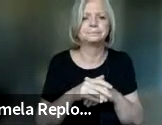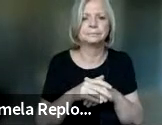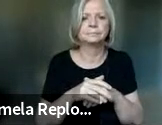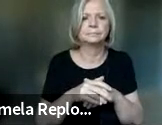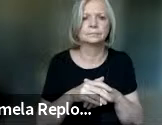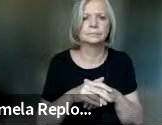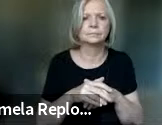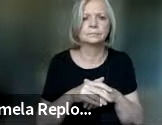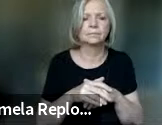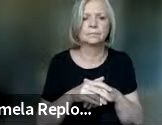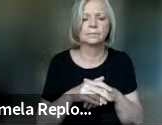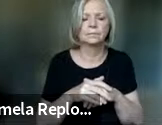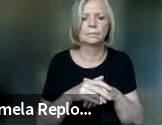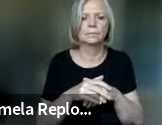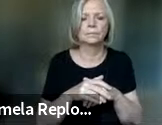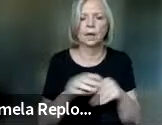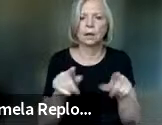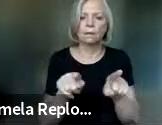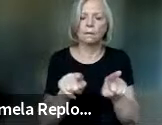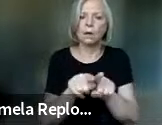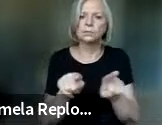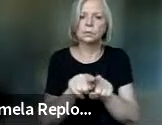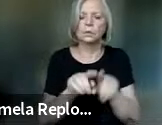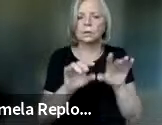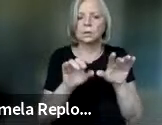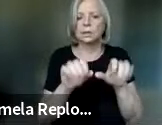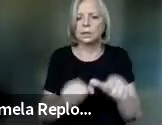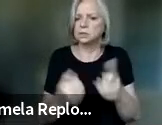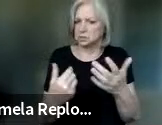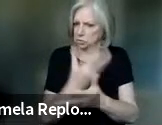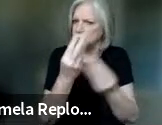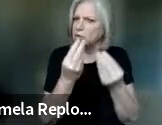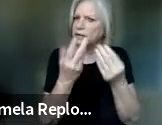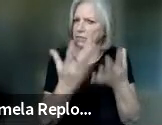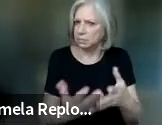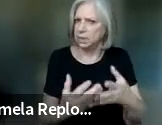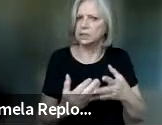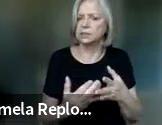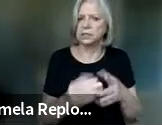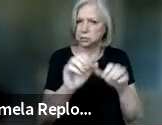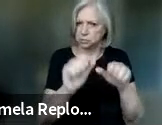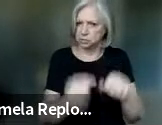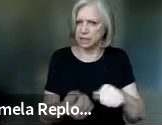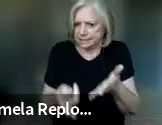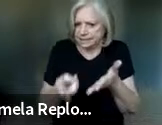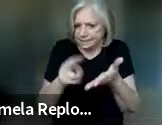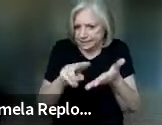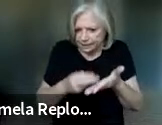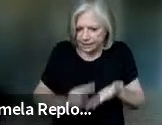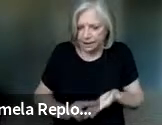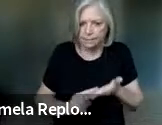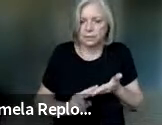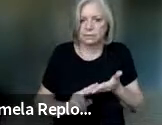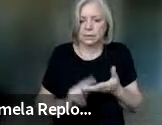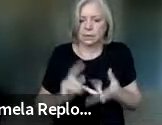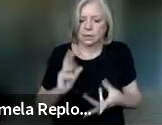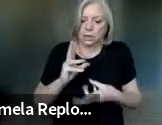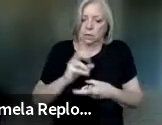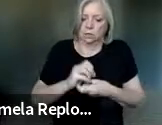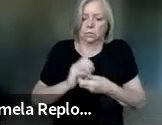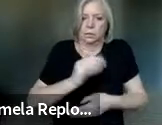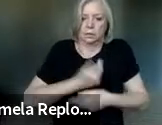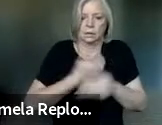there are different places to get updates and information, sign up for information, including our county health